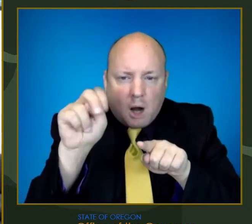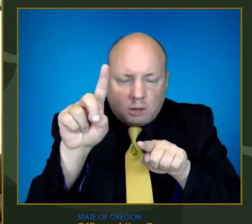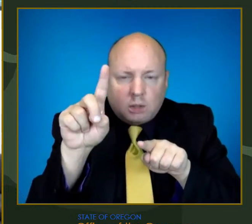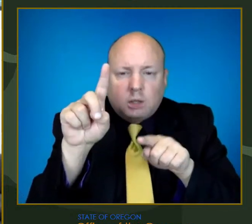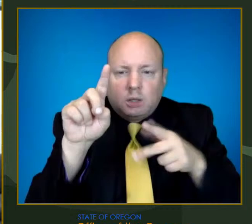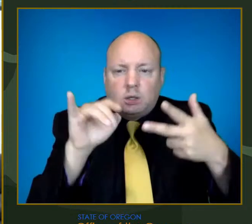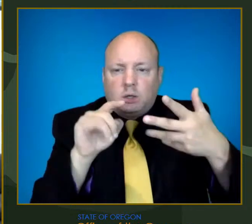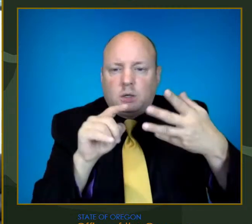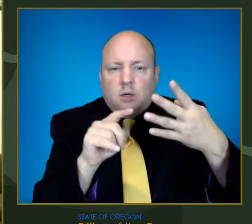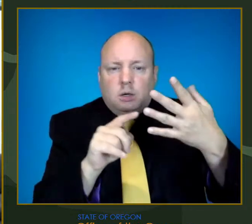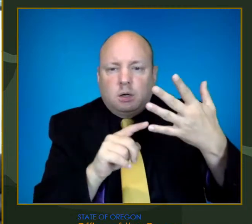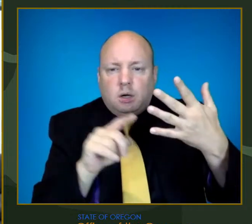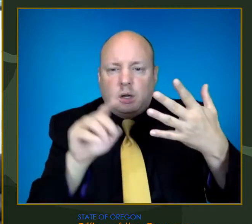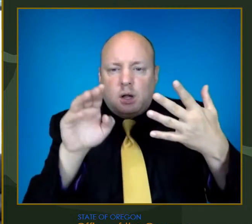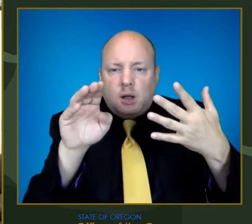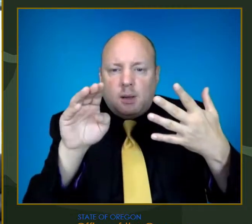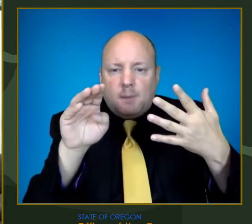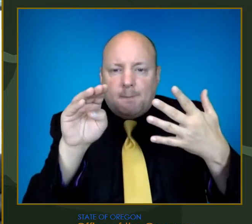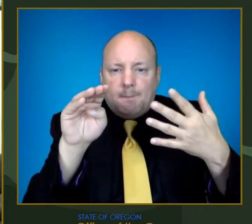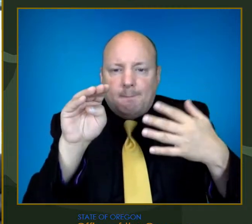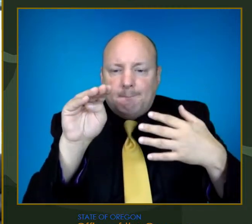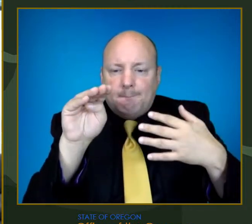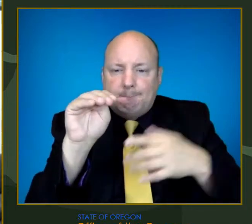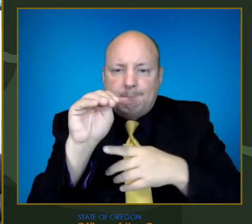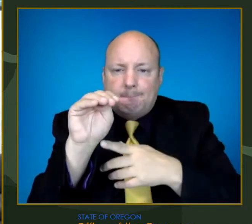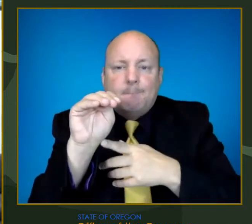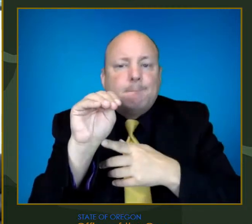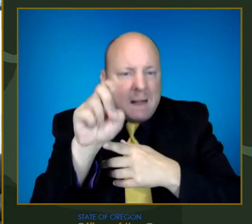Medford, and 4 at Mercy Medical Center in Roseburg.